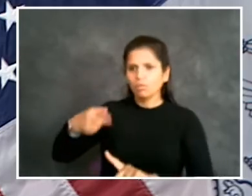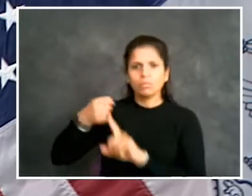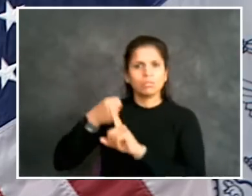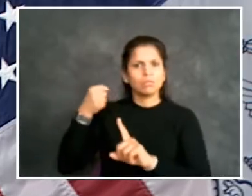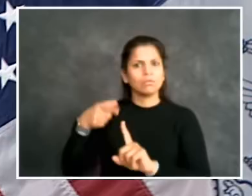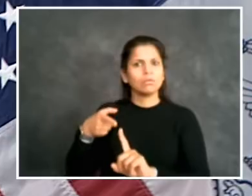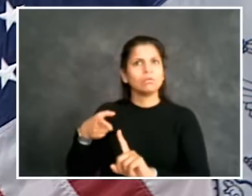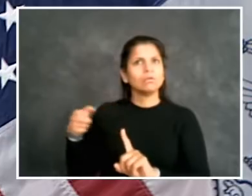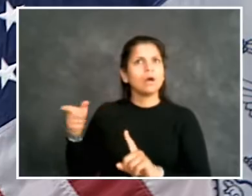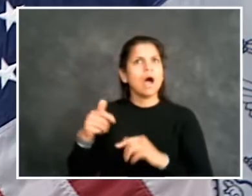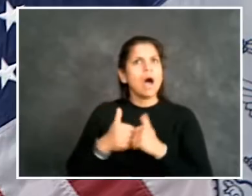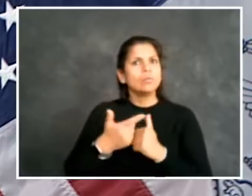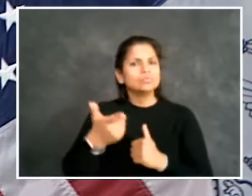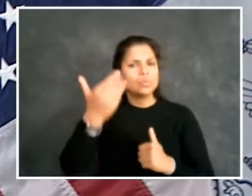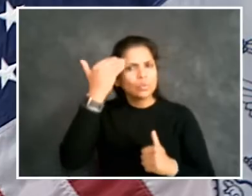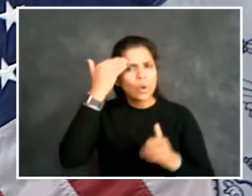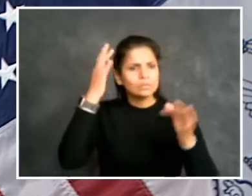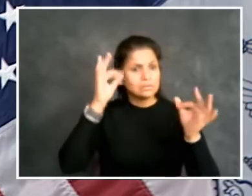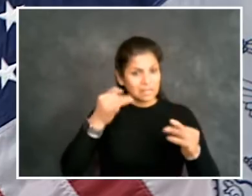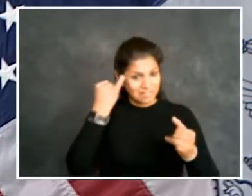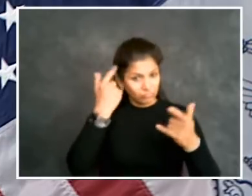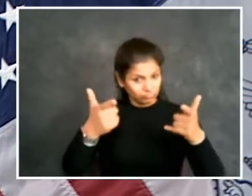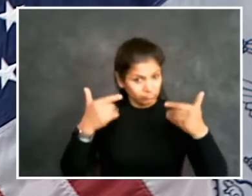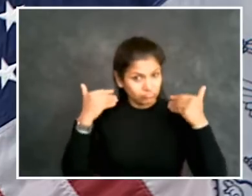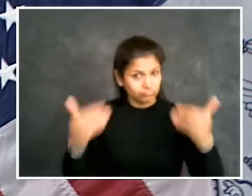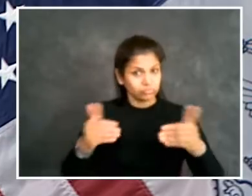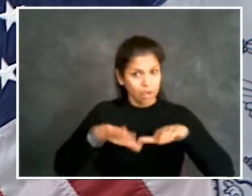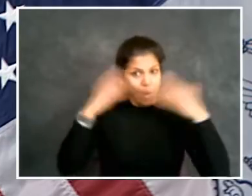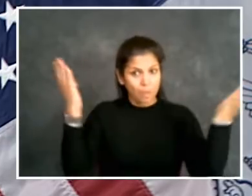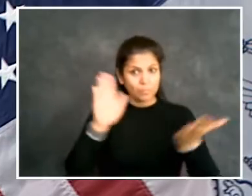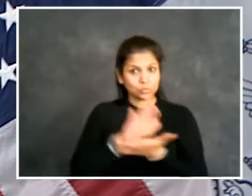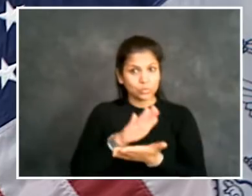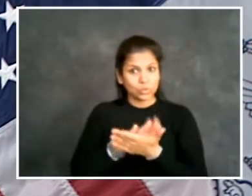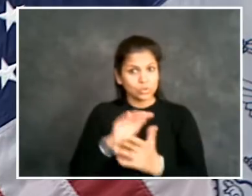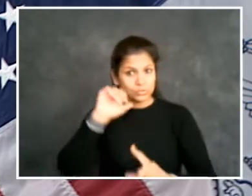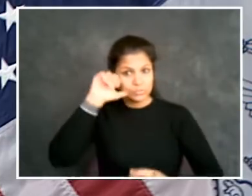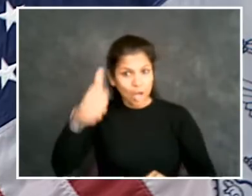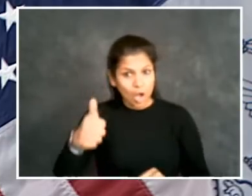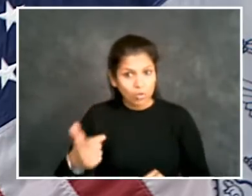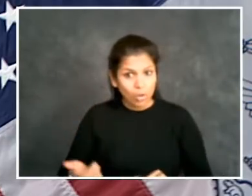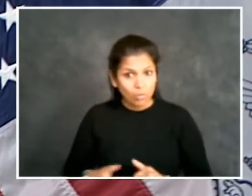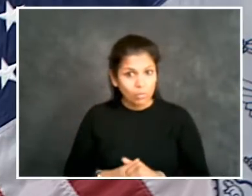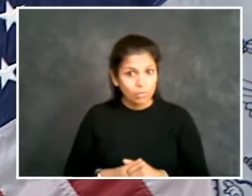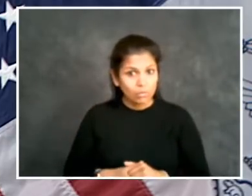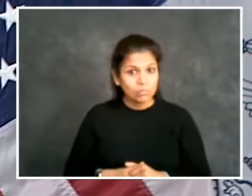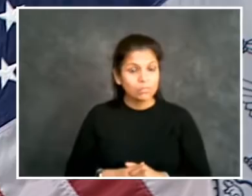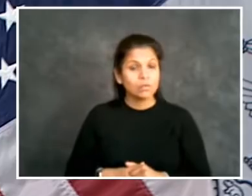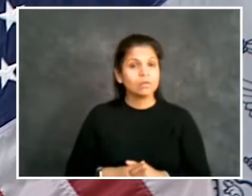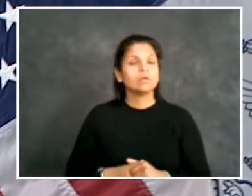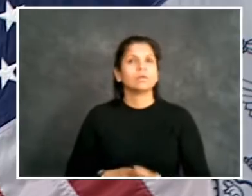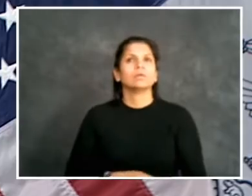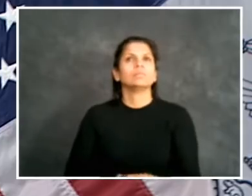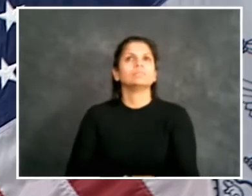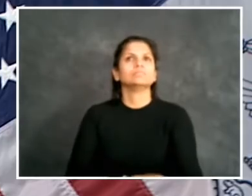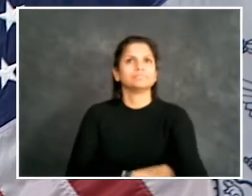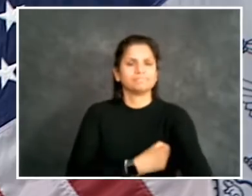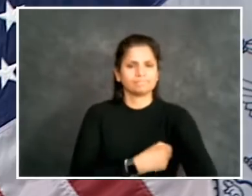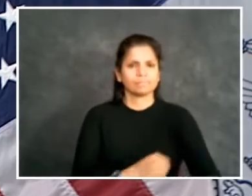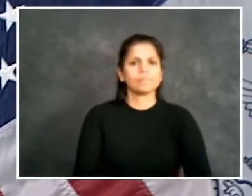back toward the life that we knew 6 weeks ago? Yeah. Well,